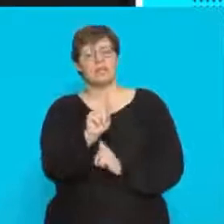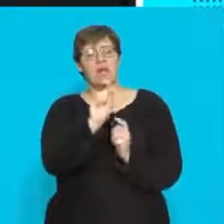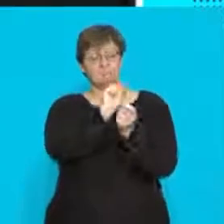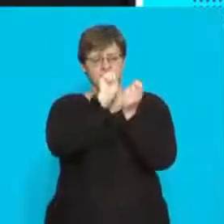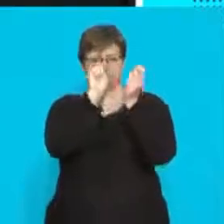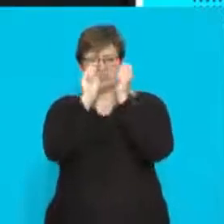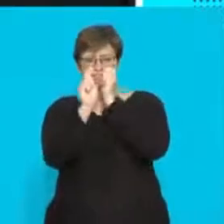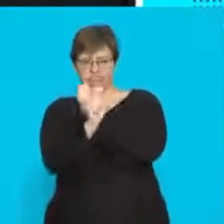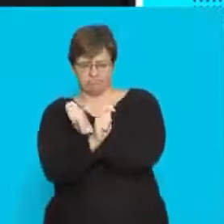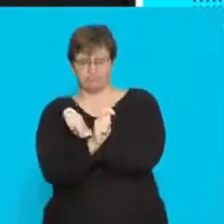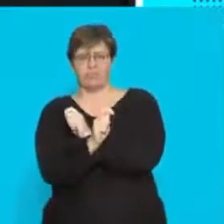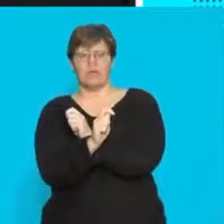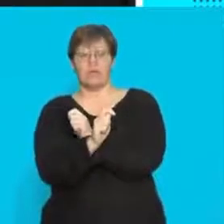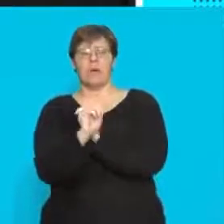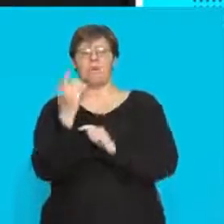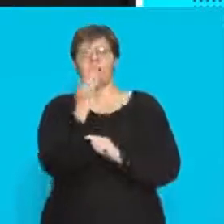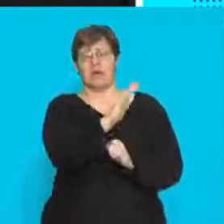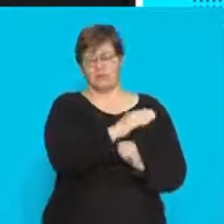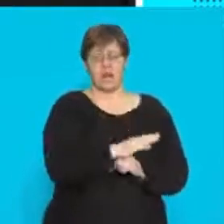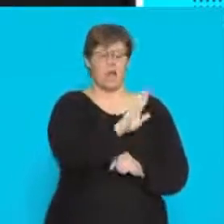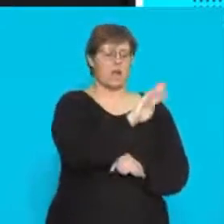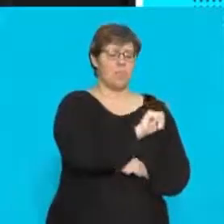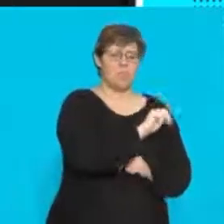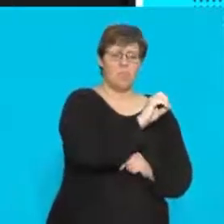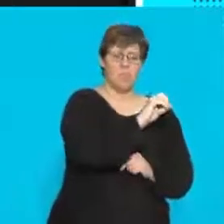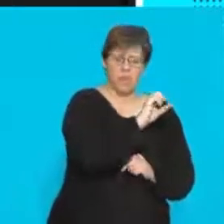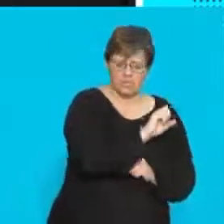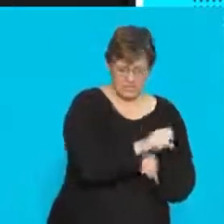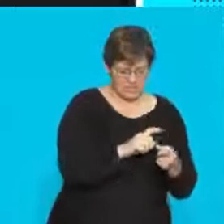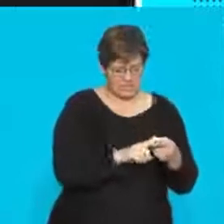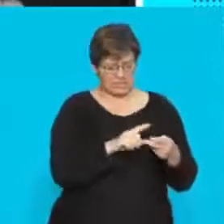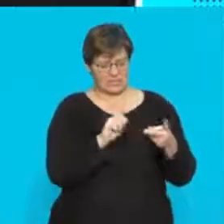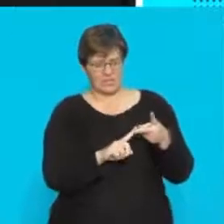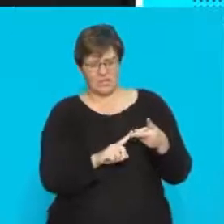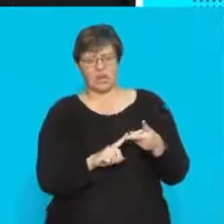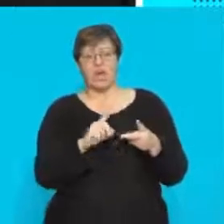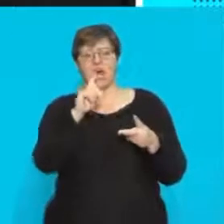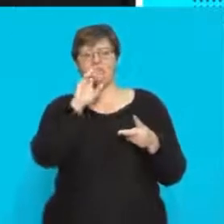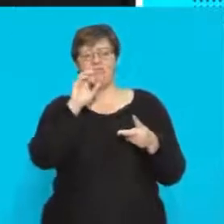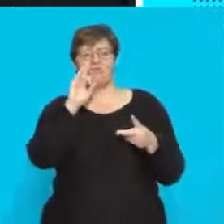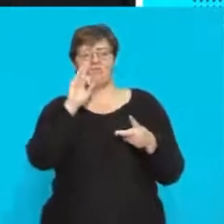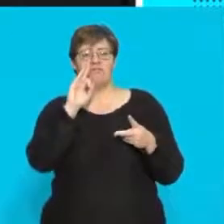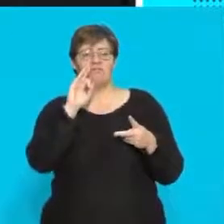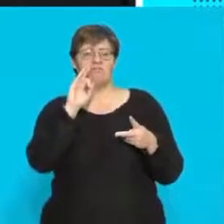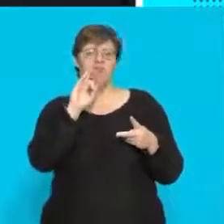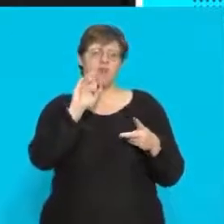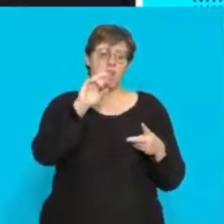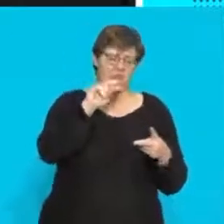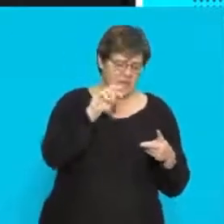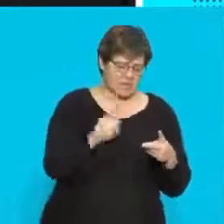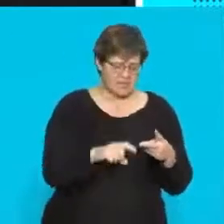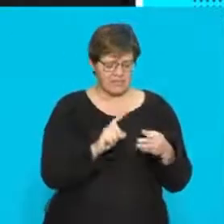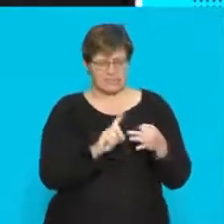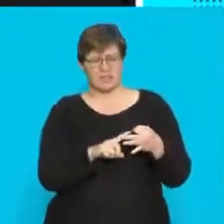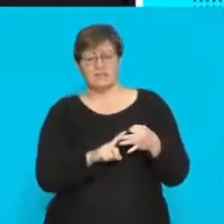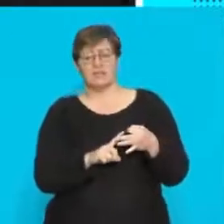the evolution of plants. We looked at the moss, bryophytes. We looked at the fern,